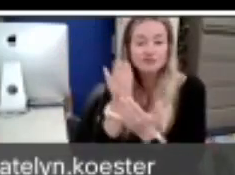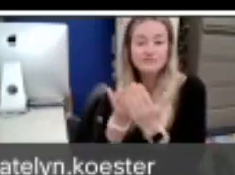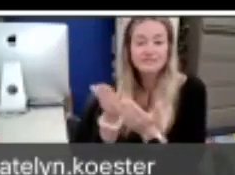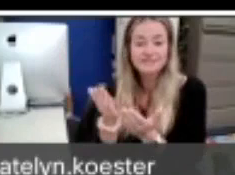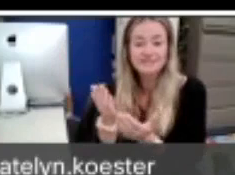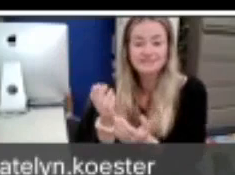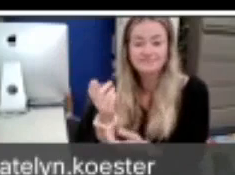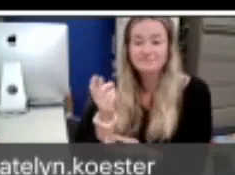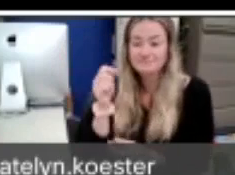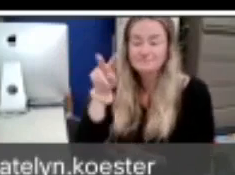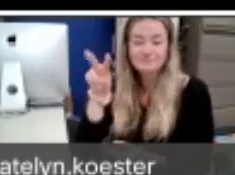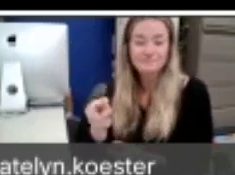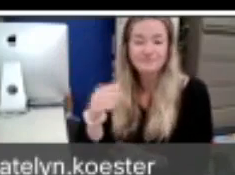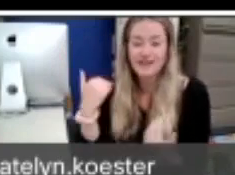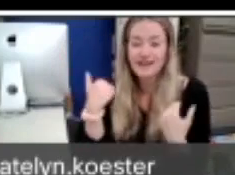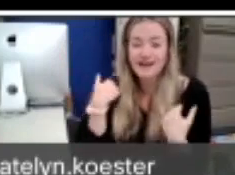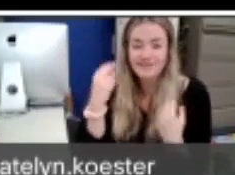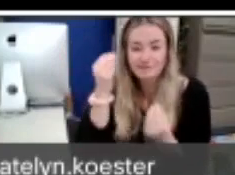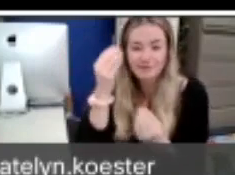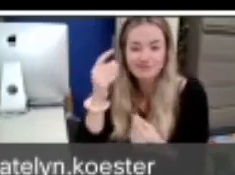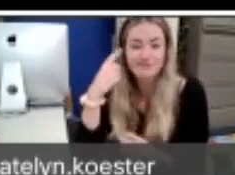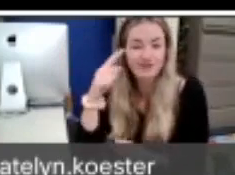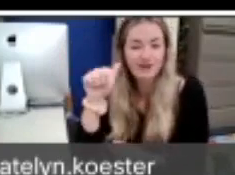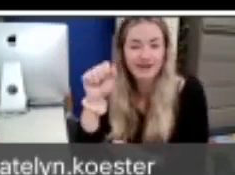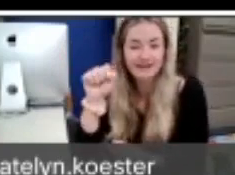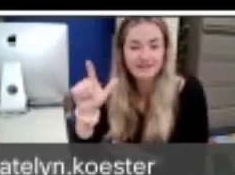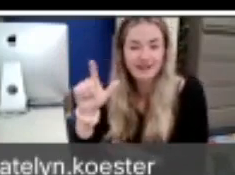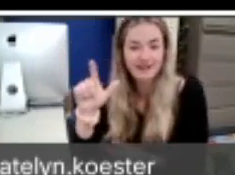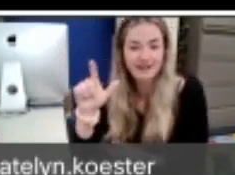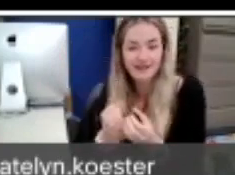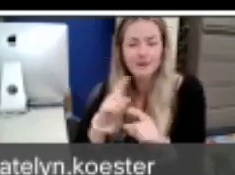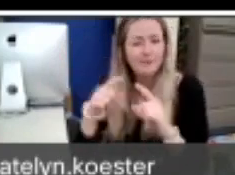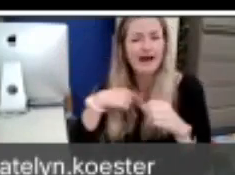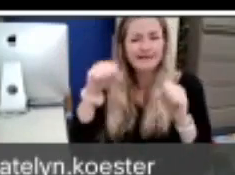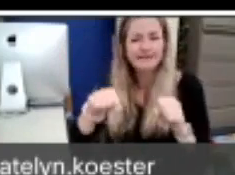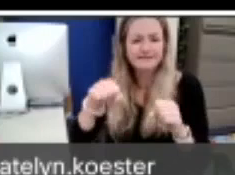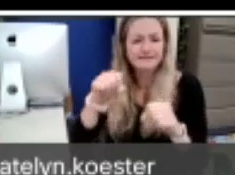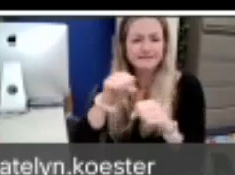Deaf Access Services offers classes online. And on our website, we have all the